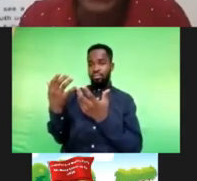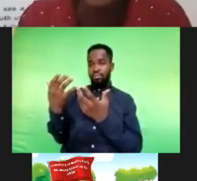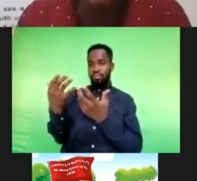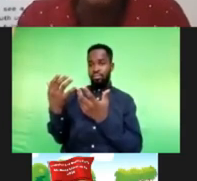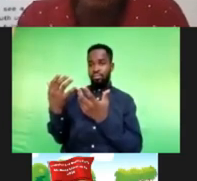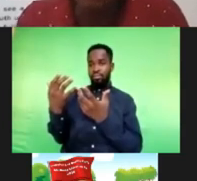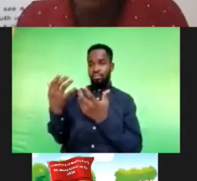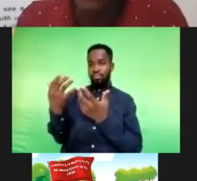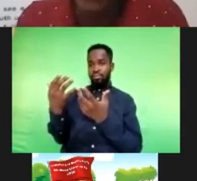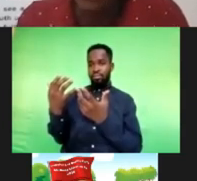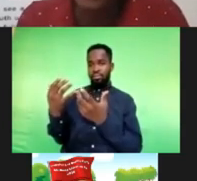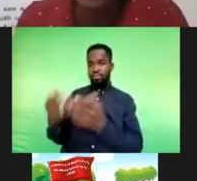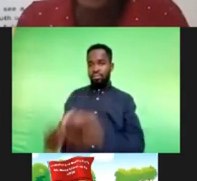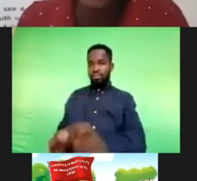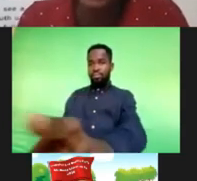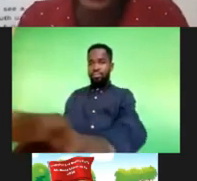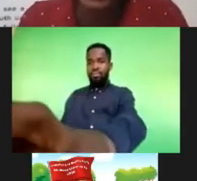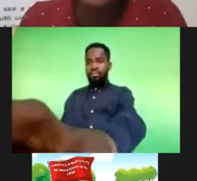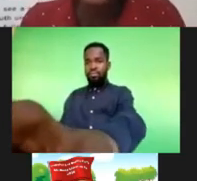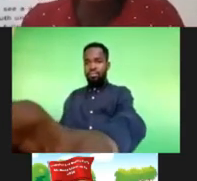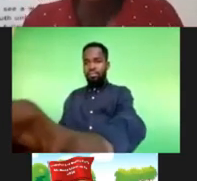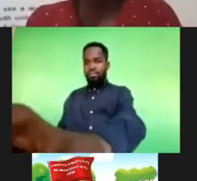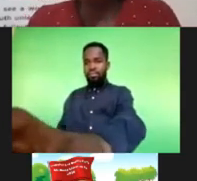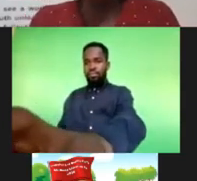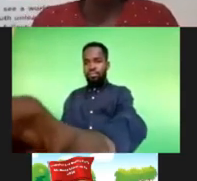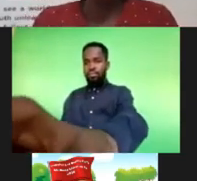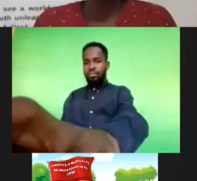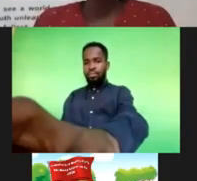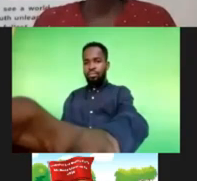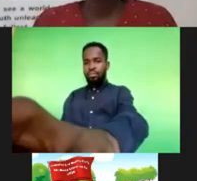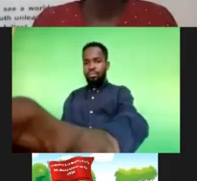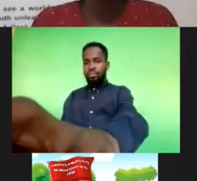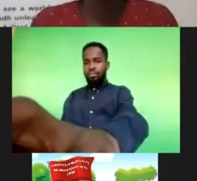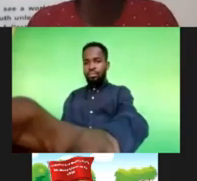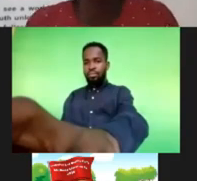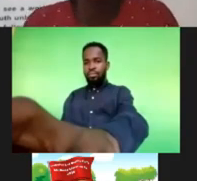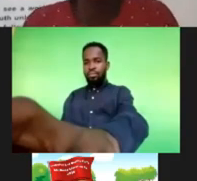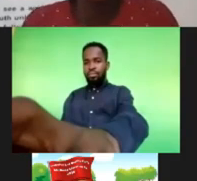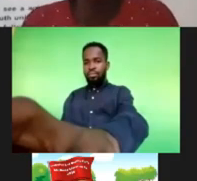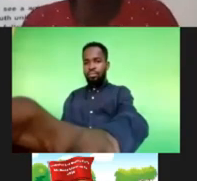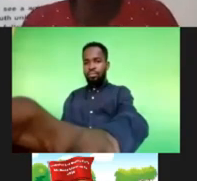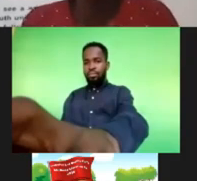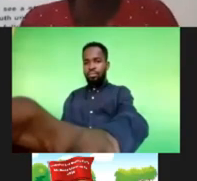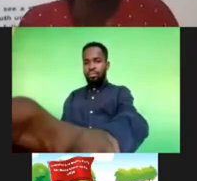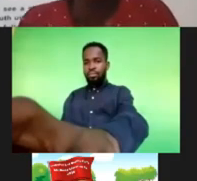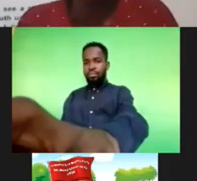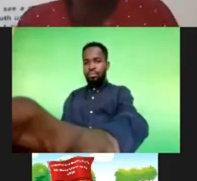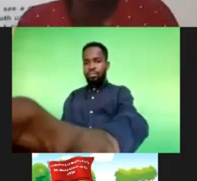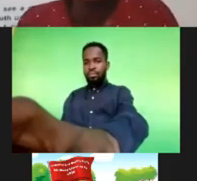frustrated. So teaching children with ASD communication is one of the